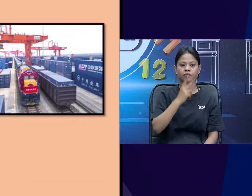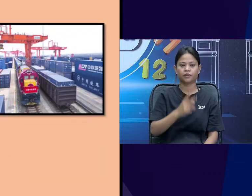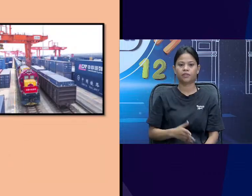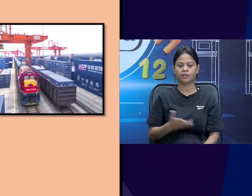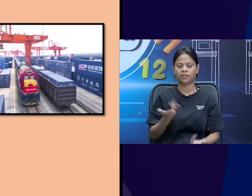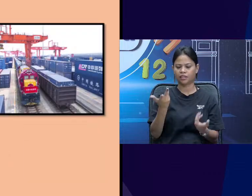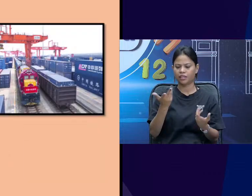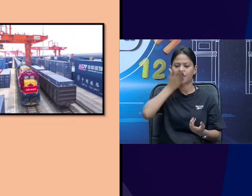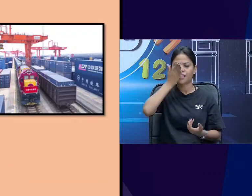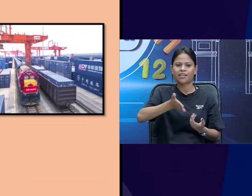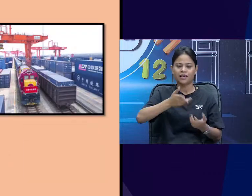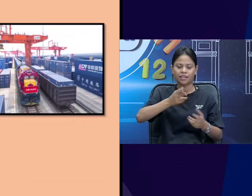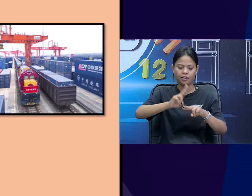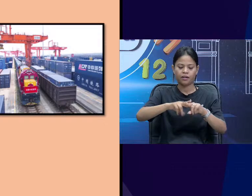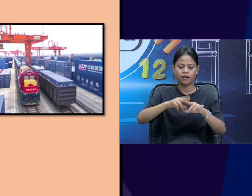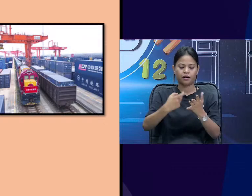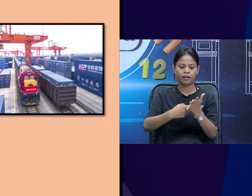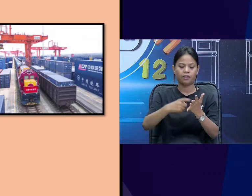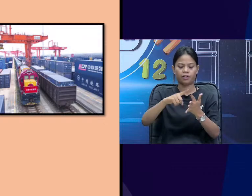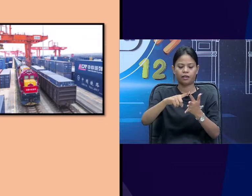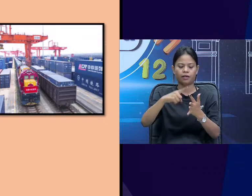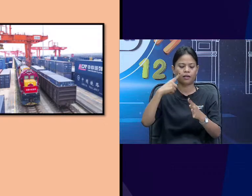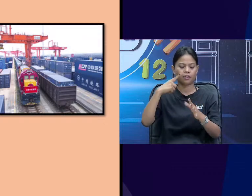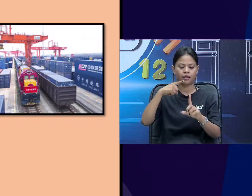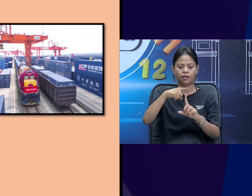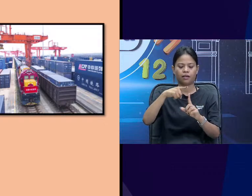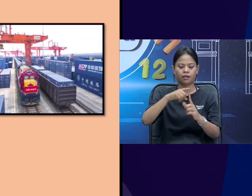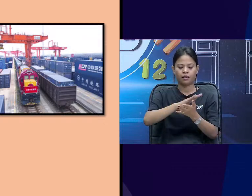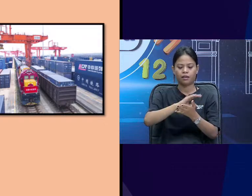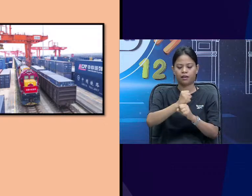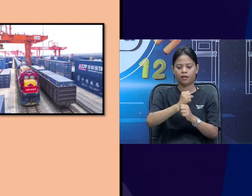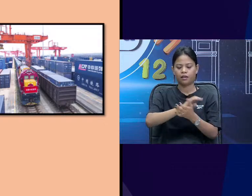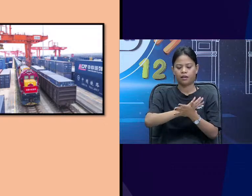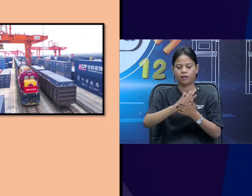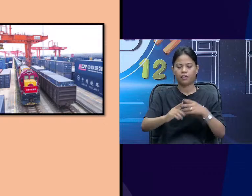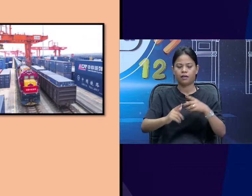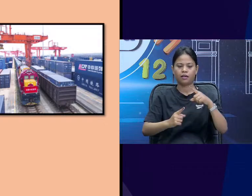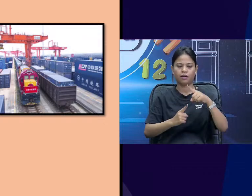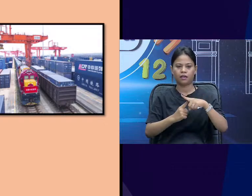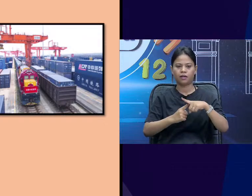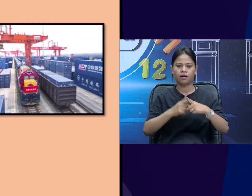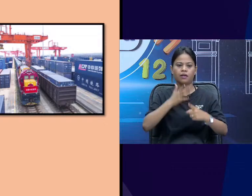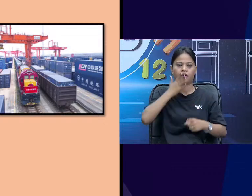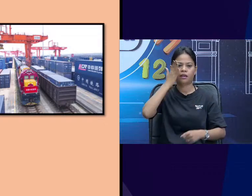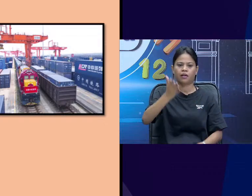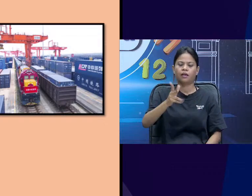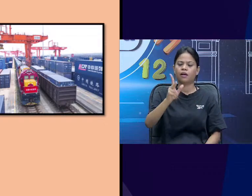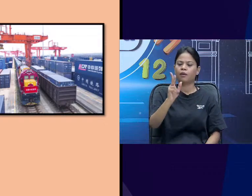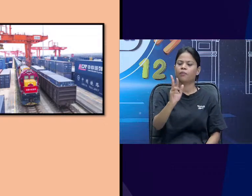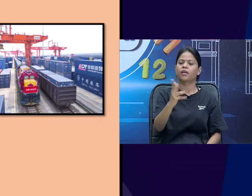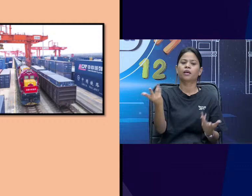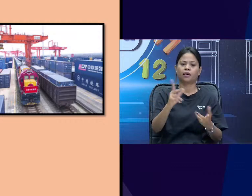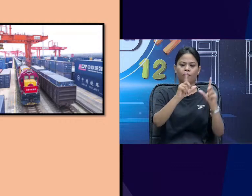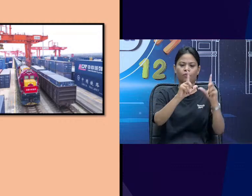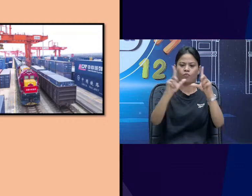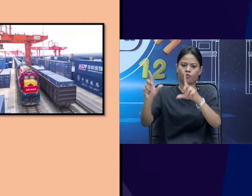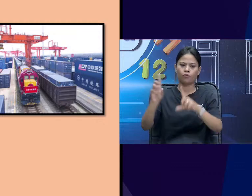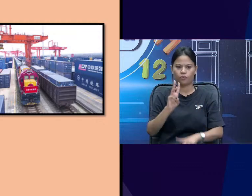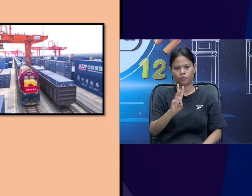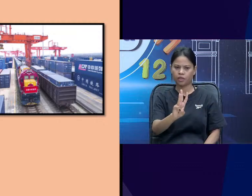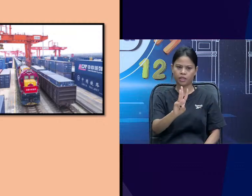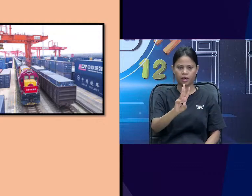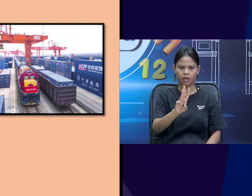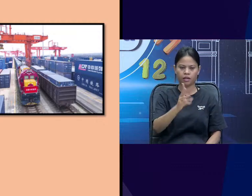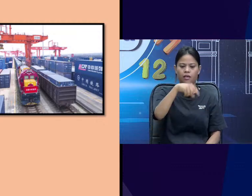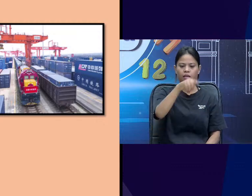is a freight train. Now here I have given you 3 types of train. Now so you must circle the freight trains. Okay.